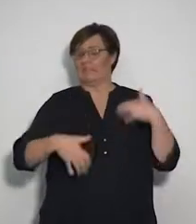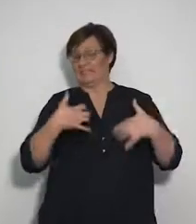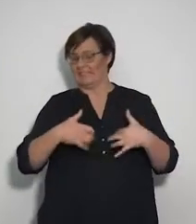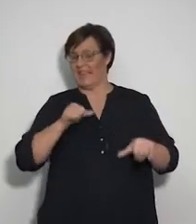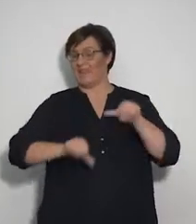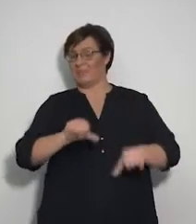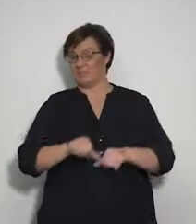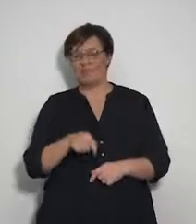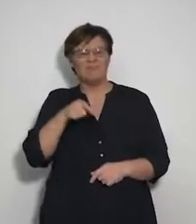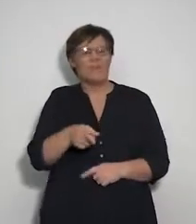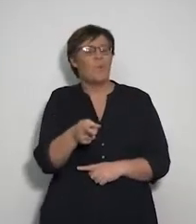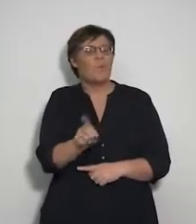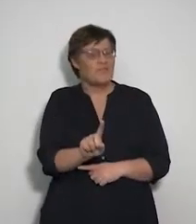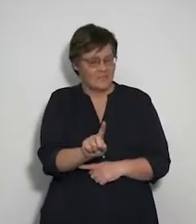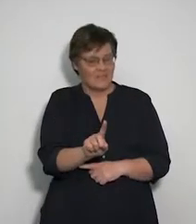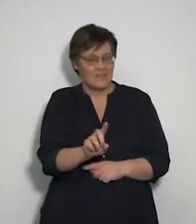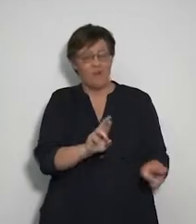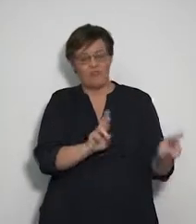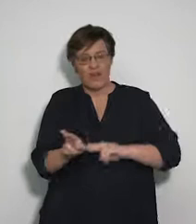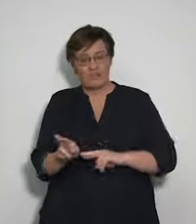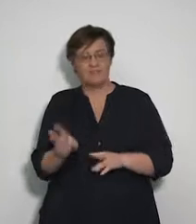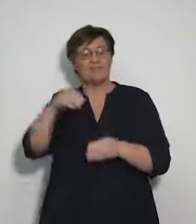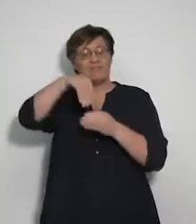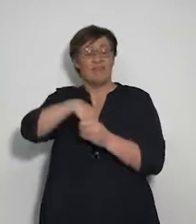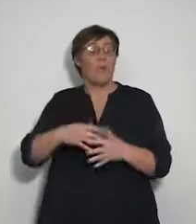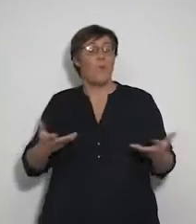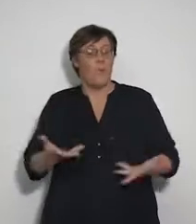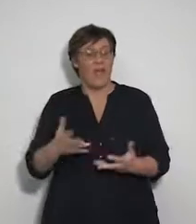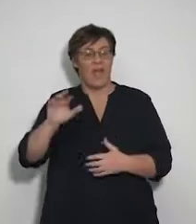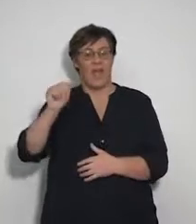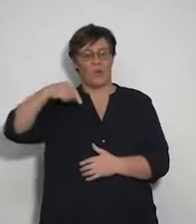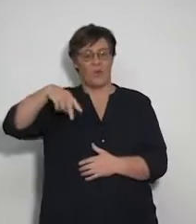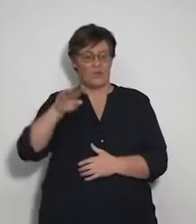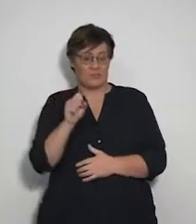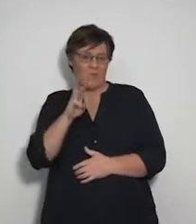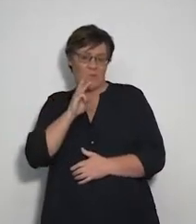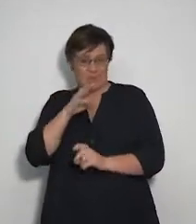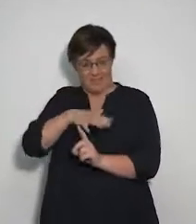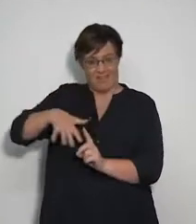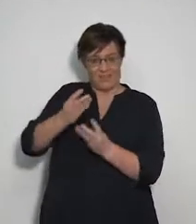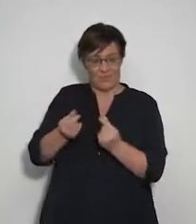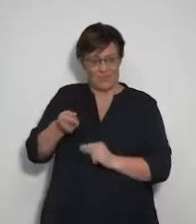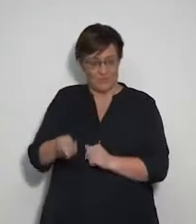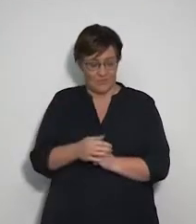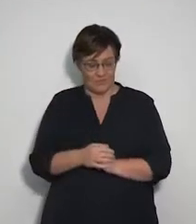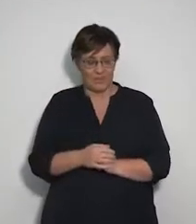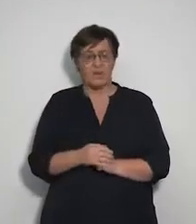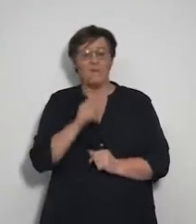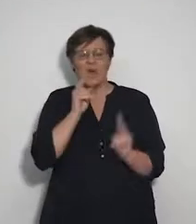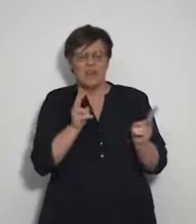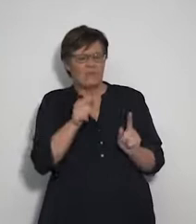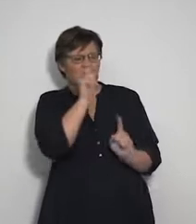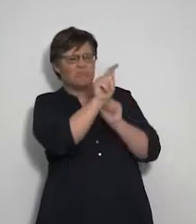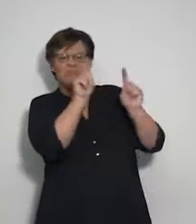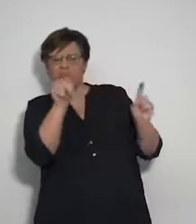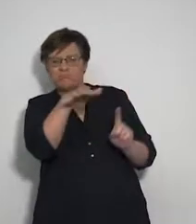of chemistry which has to do with reactions that actually take place in an aqueous solution, right? Because in nature there are many